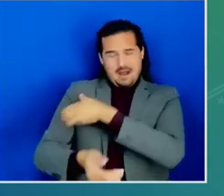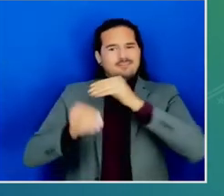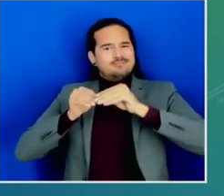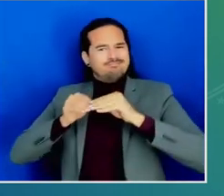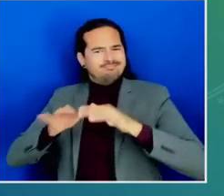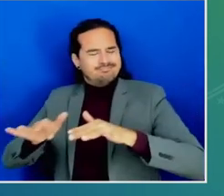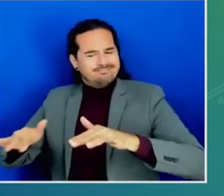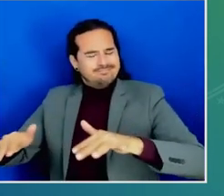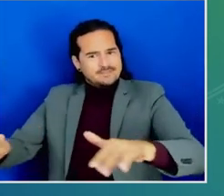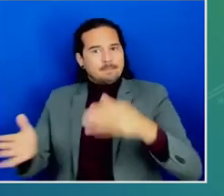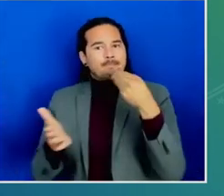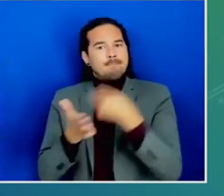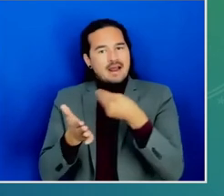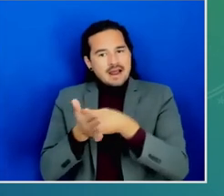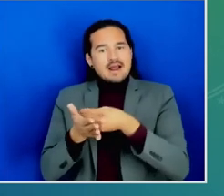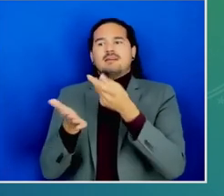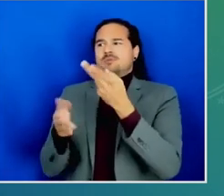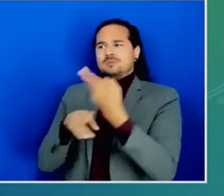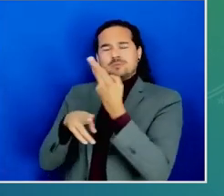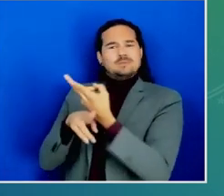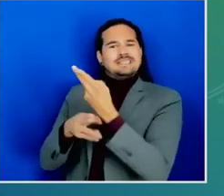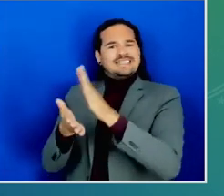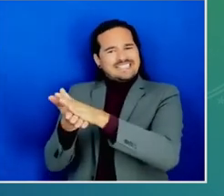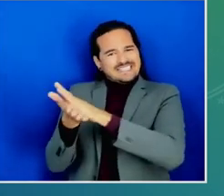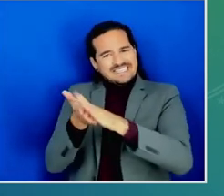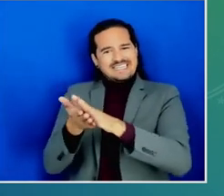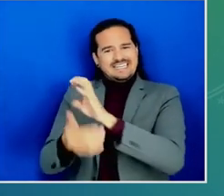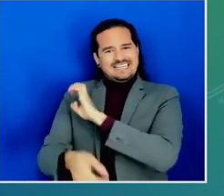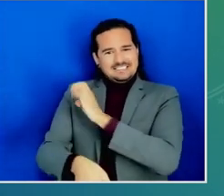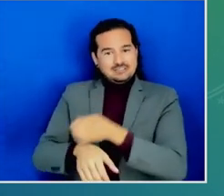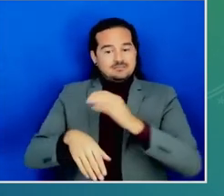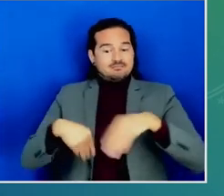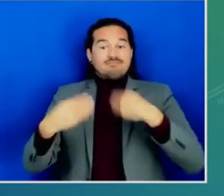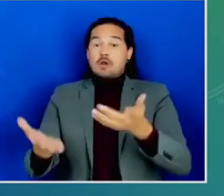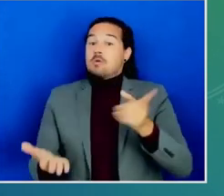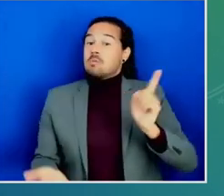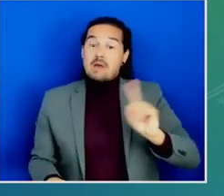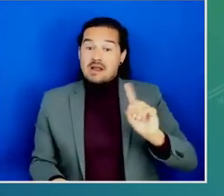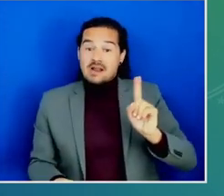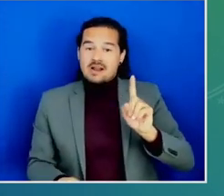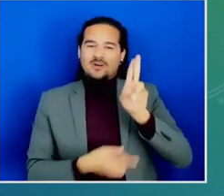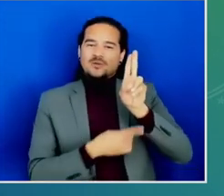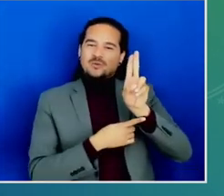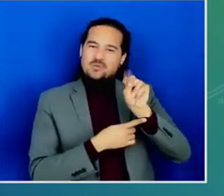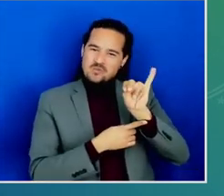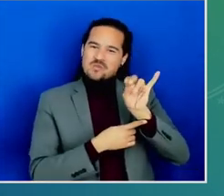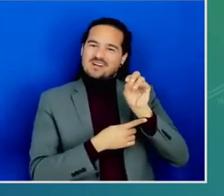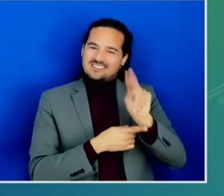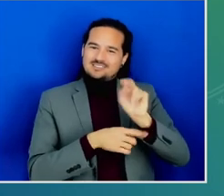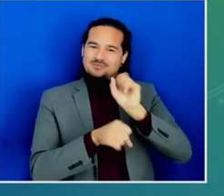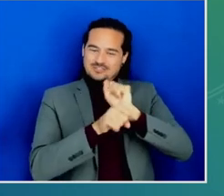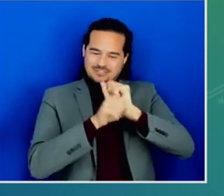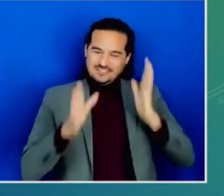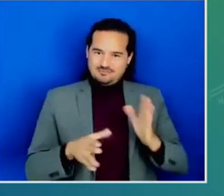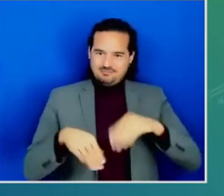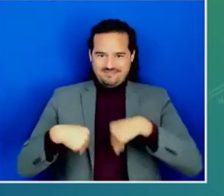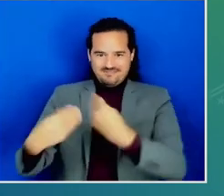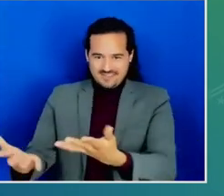clean electric vehicles that are made and sourced by union workers right here in America.